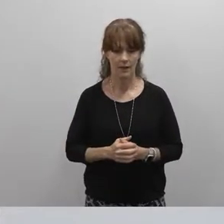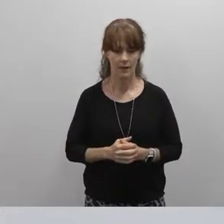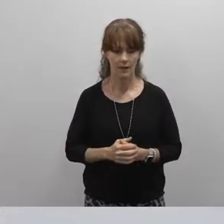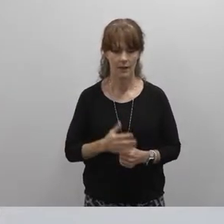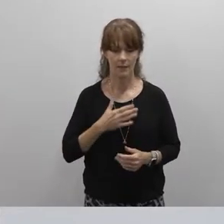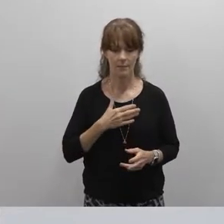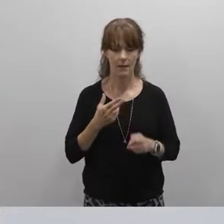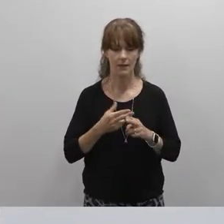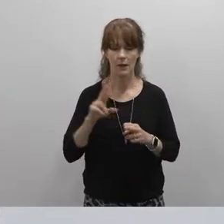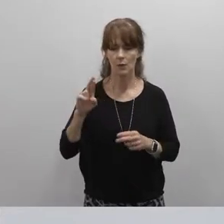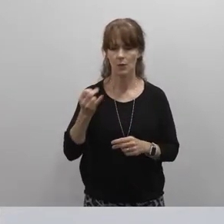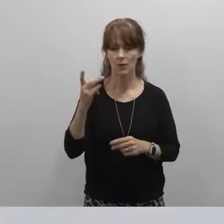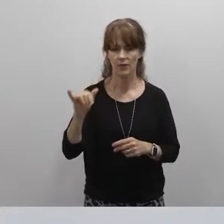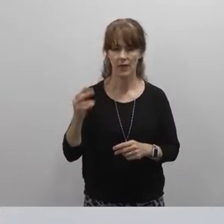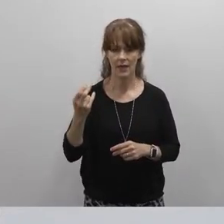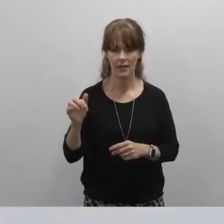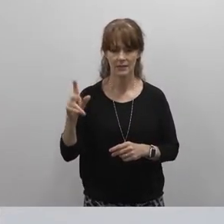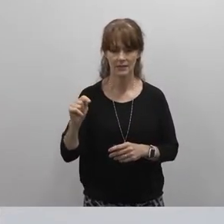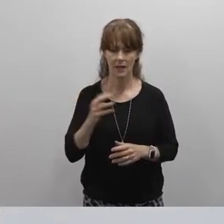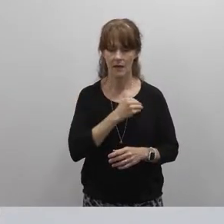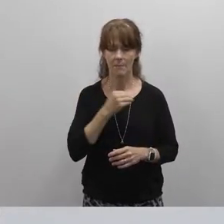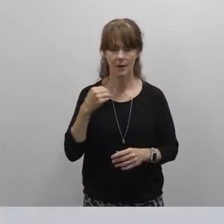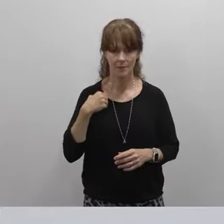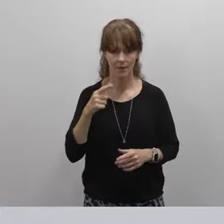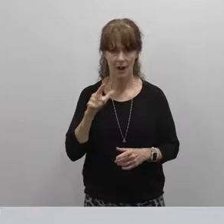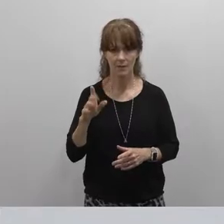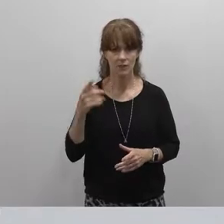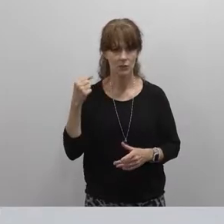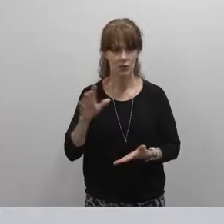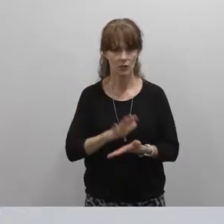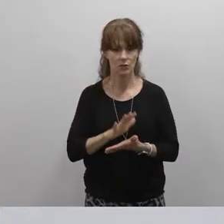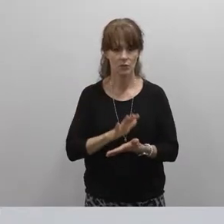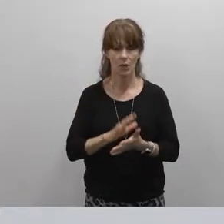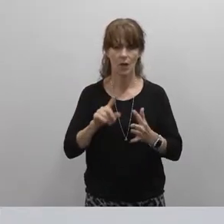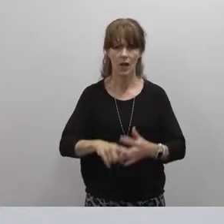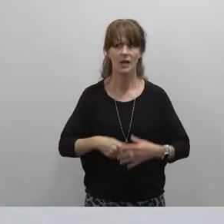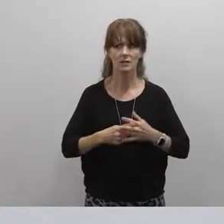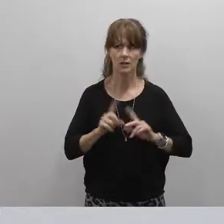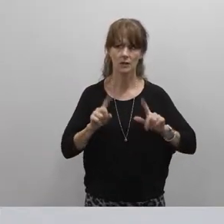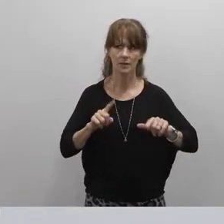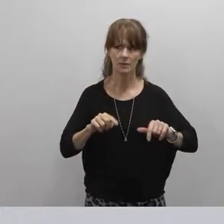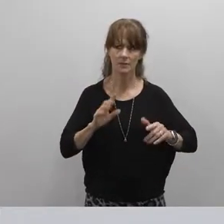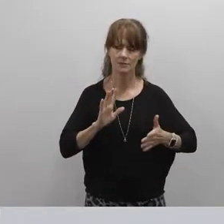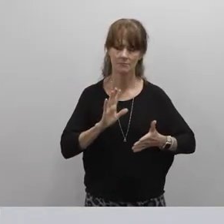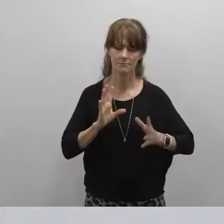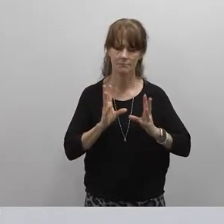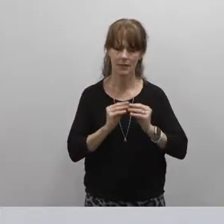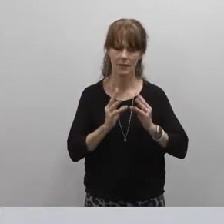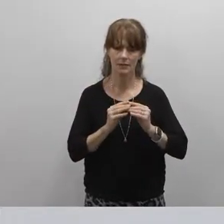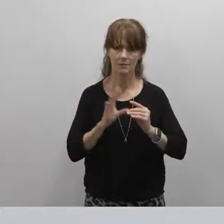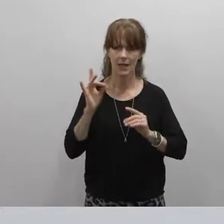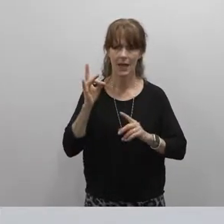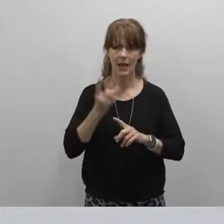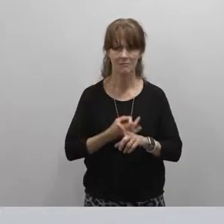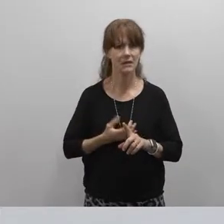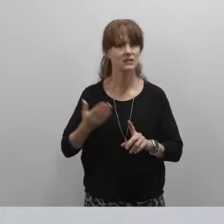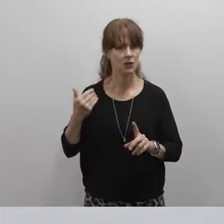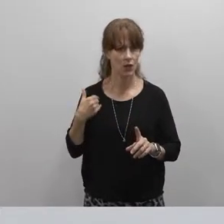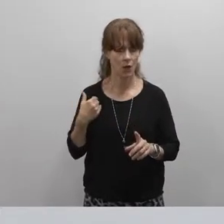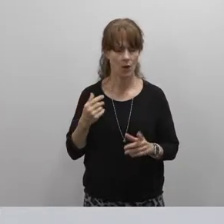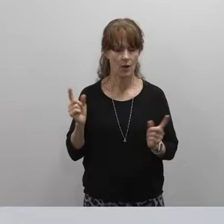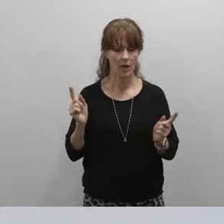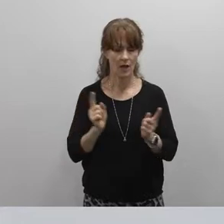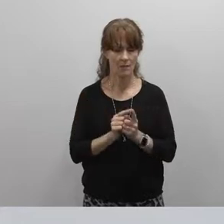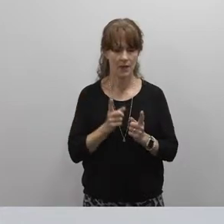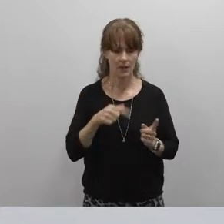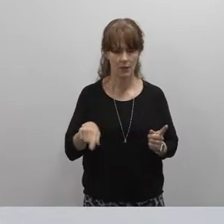My name is Ruthie Hayes. I am also a member of the Long Beach Green Schools campaign, and I believe I first started coming to these meetings 8 months ago, November, and I first met with